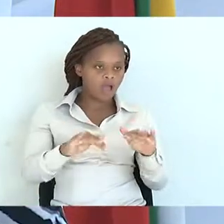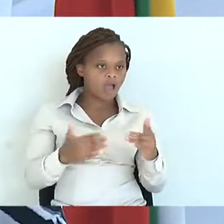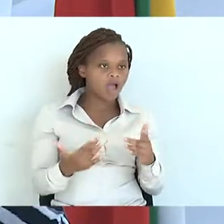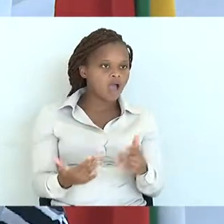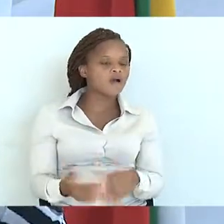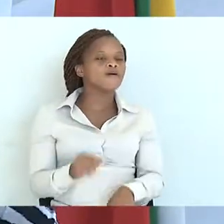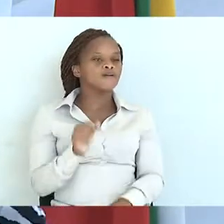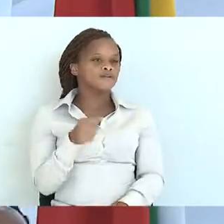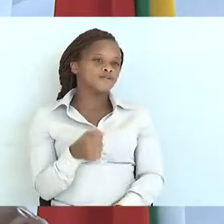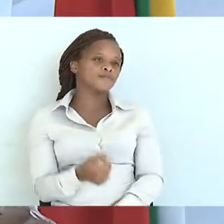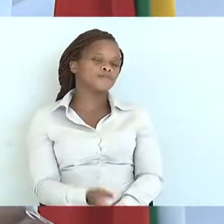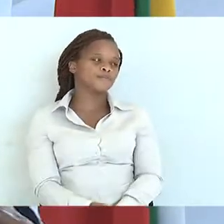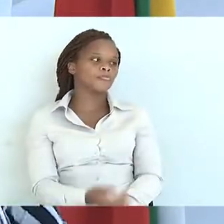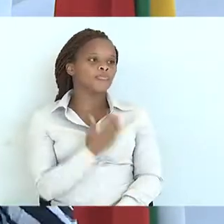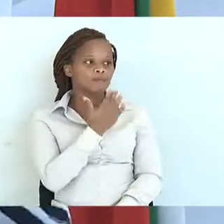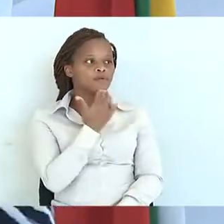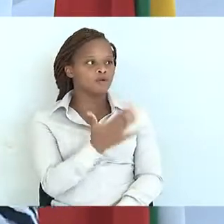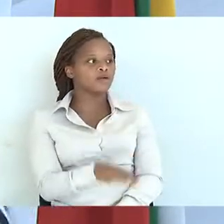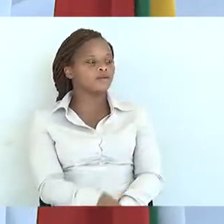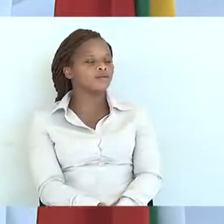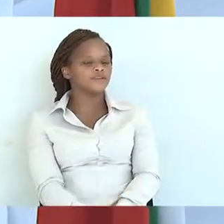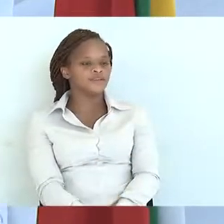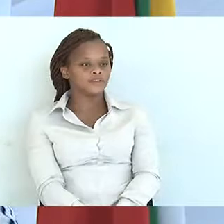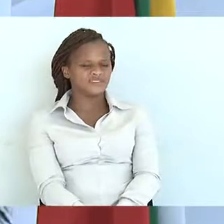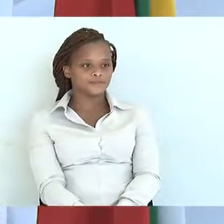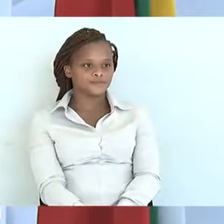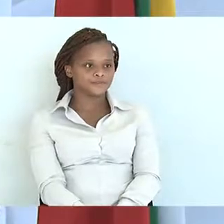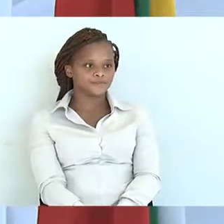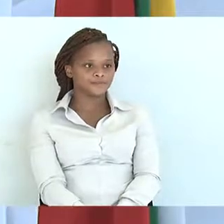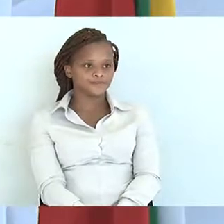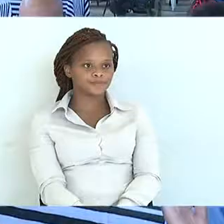ama funds kanjani. Siyabonga.